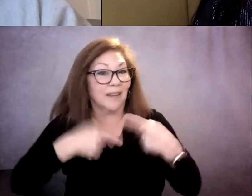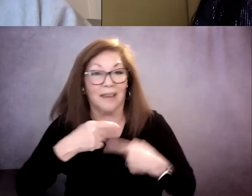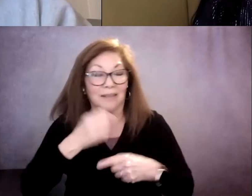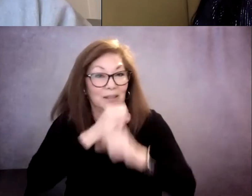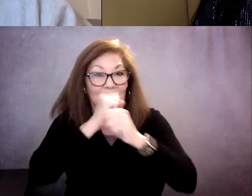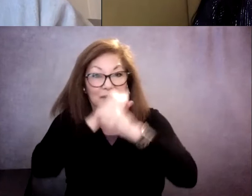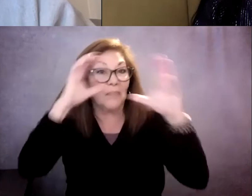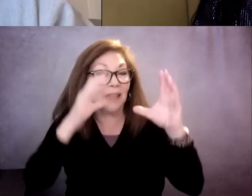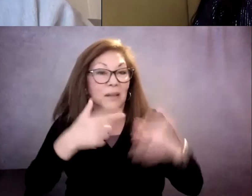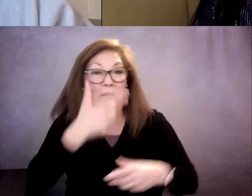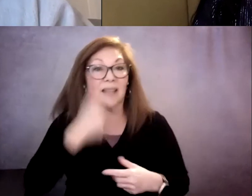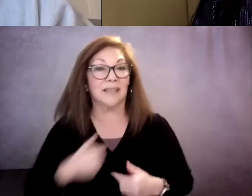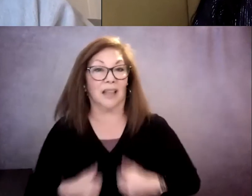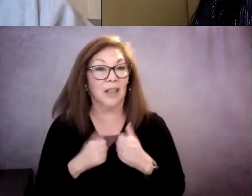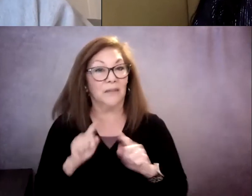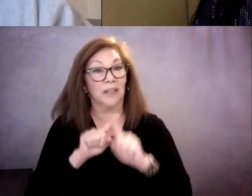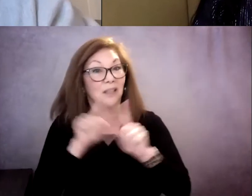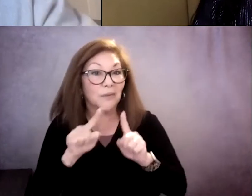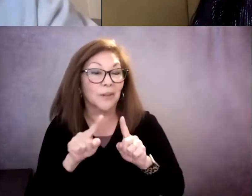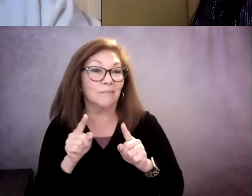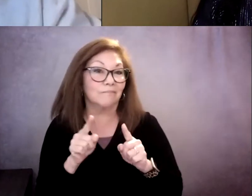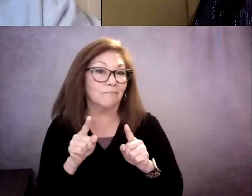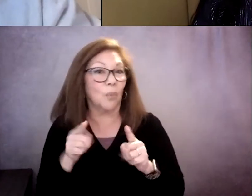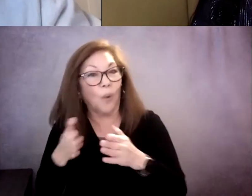different, version of America. So.